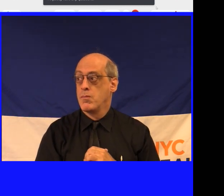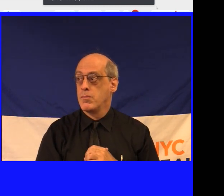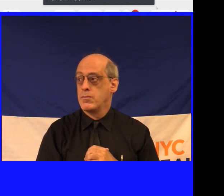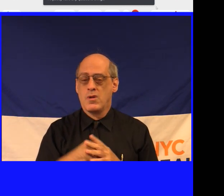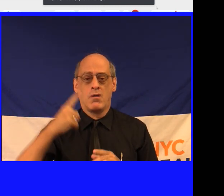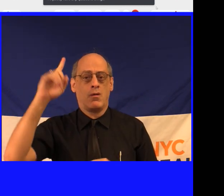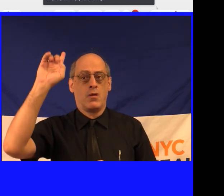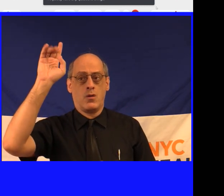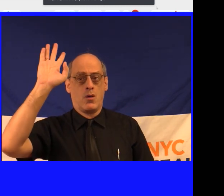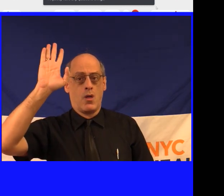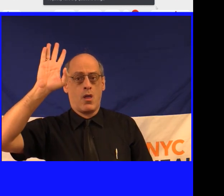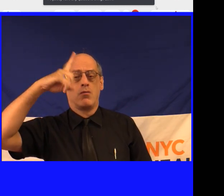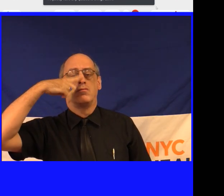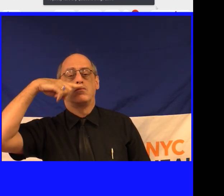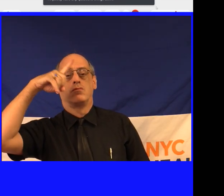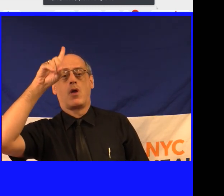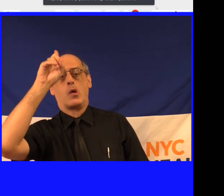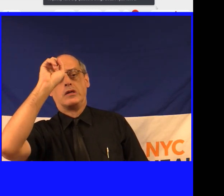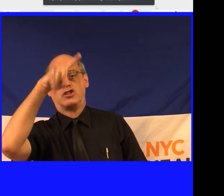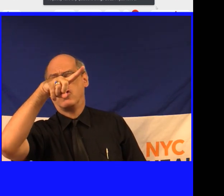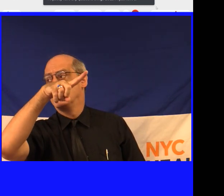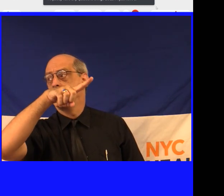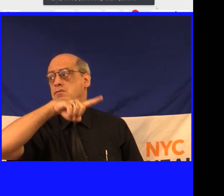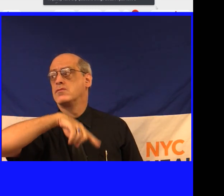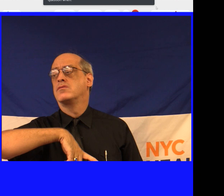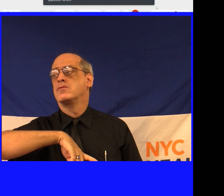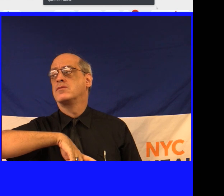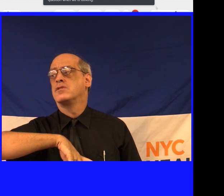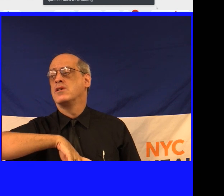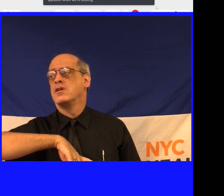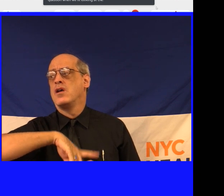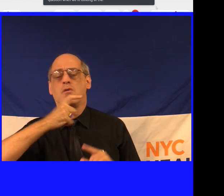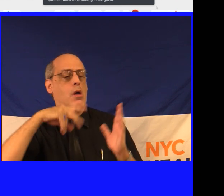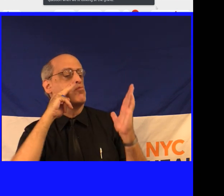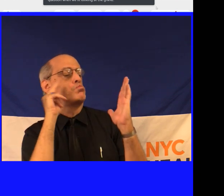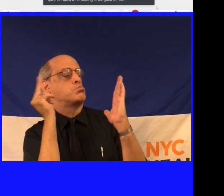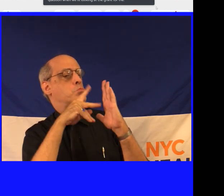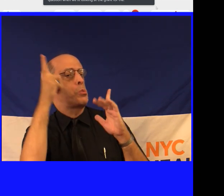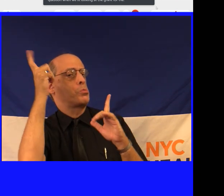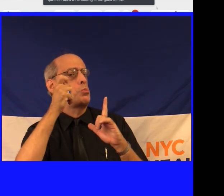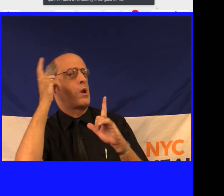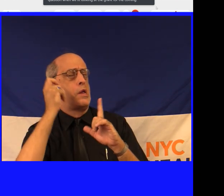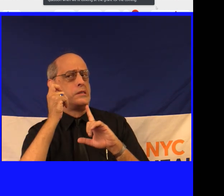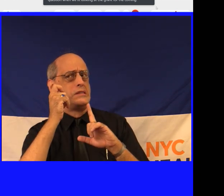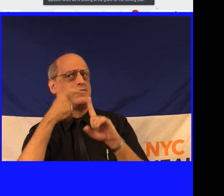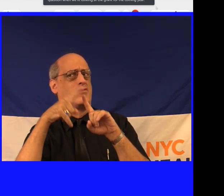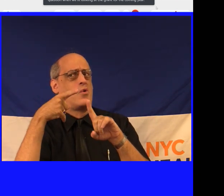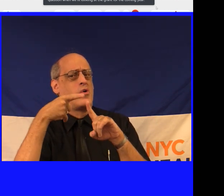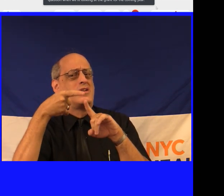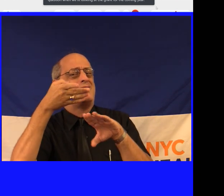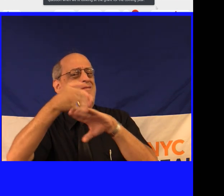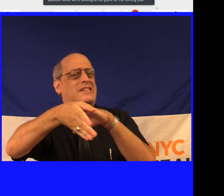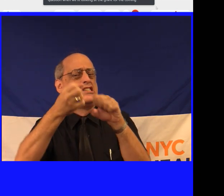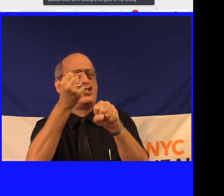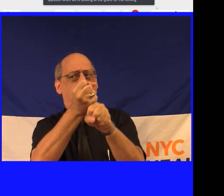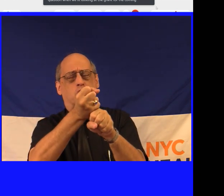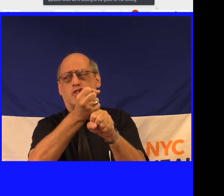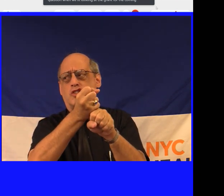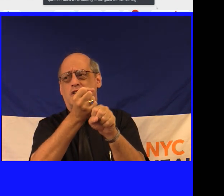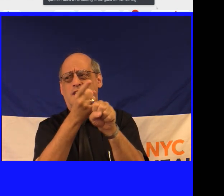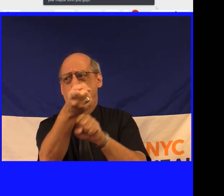James, this is Colin. I just have a question. When we're looking at the grants for the coming year, or maybe John,